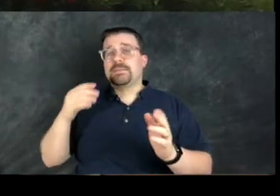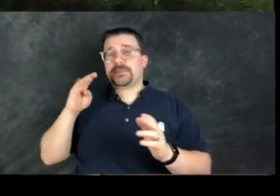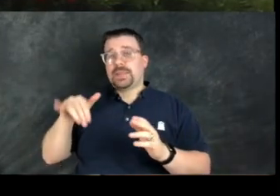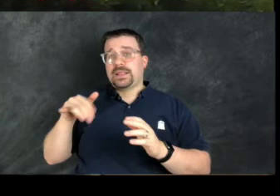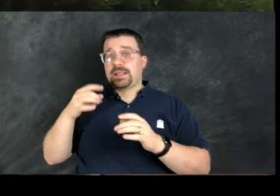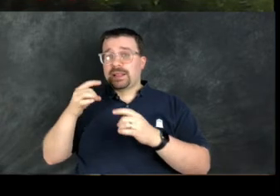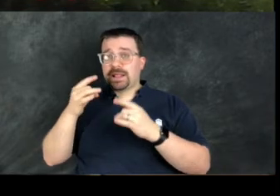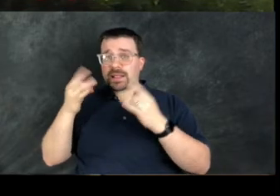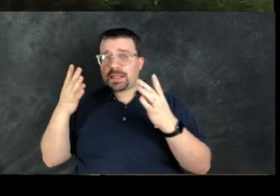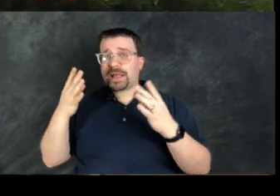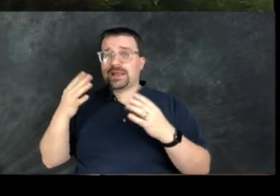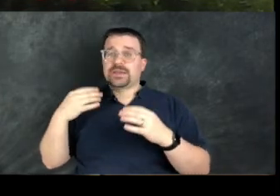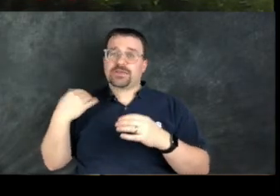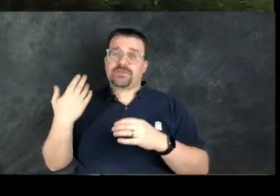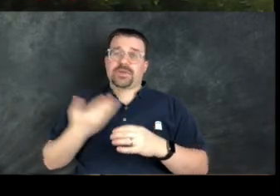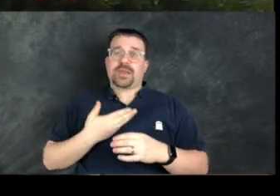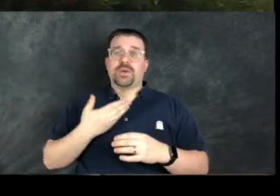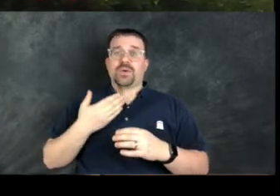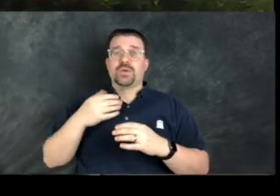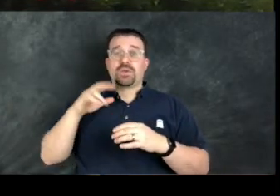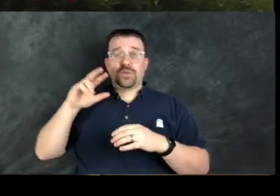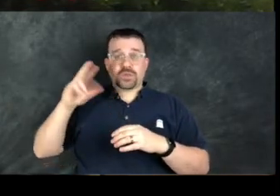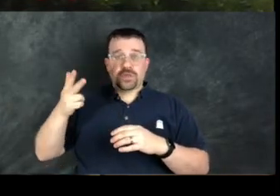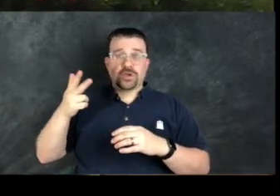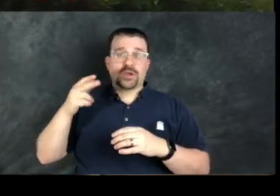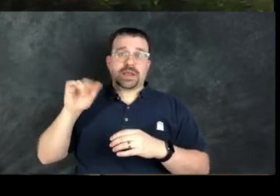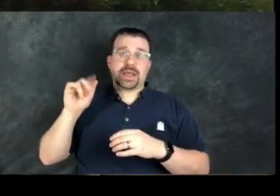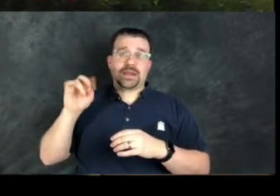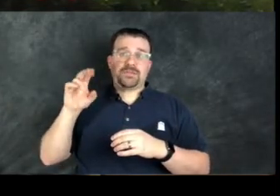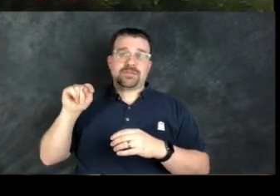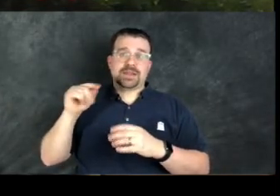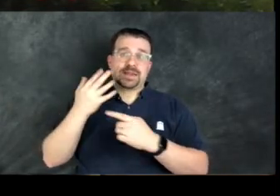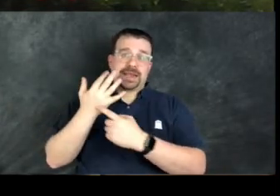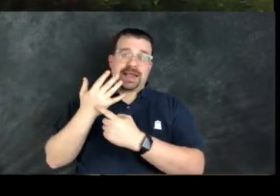our third Advent candle today.